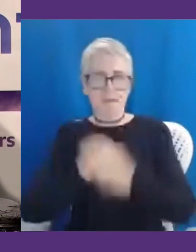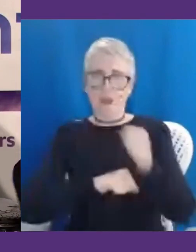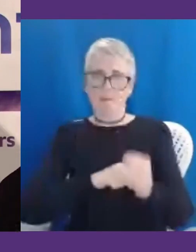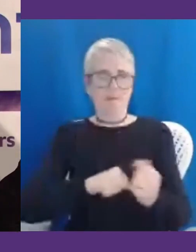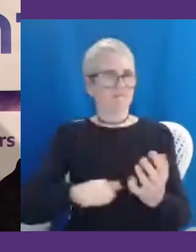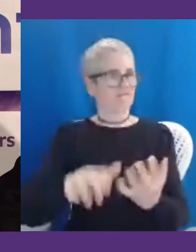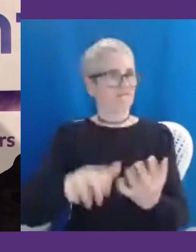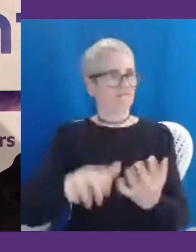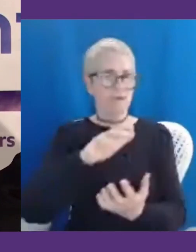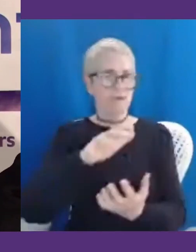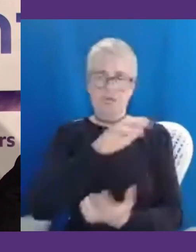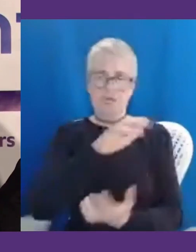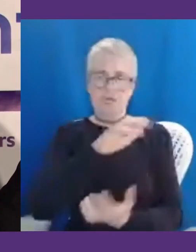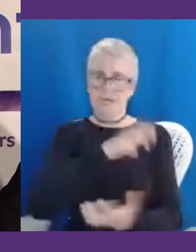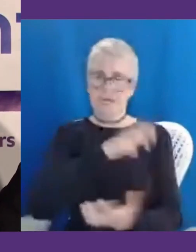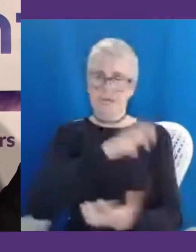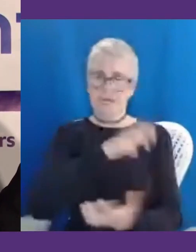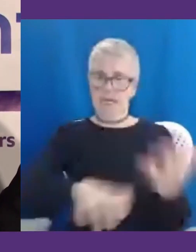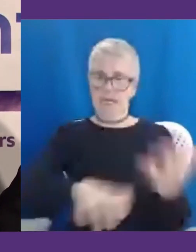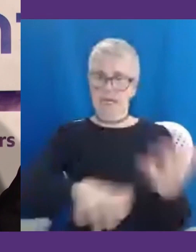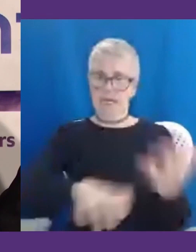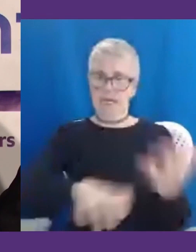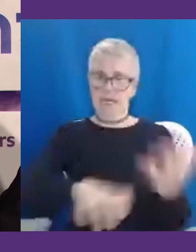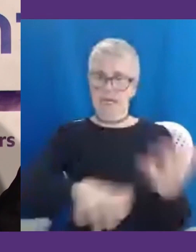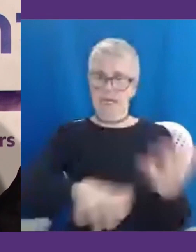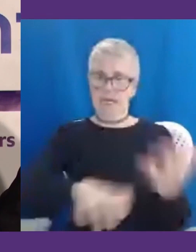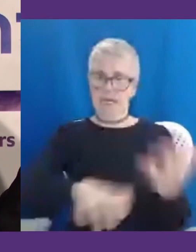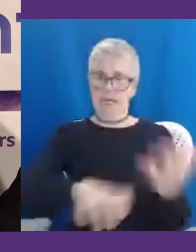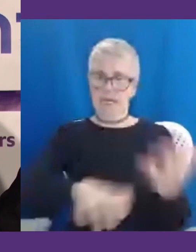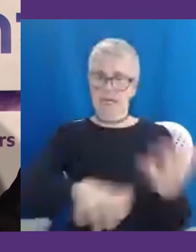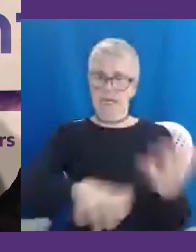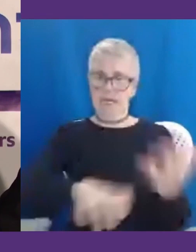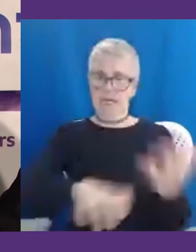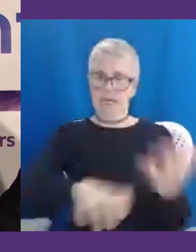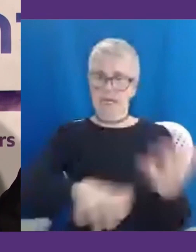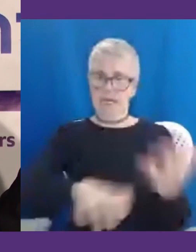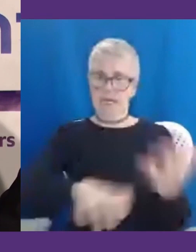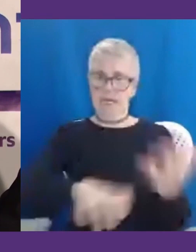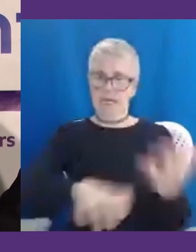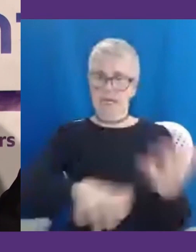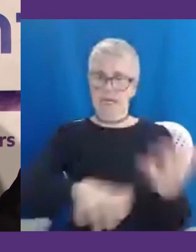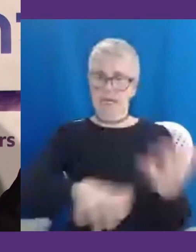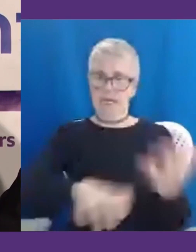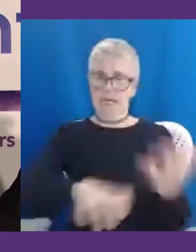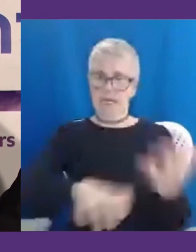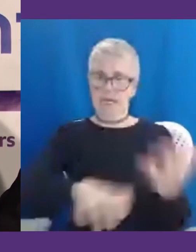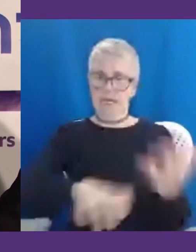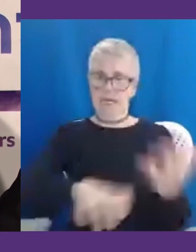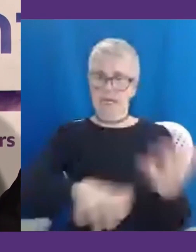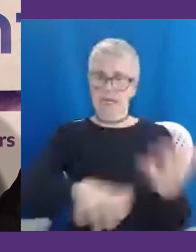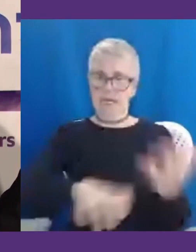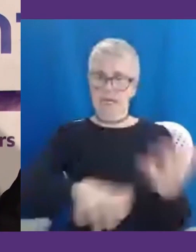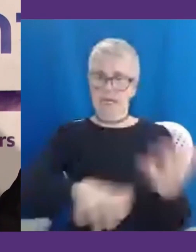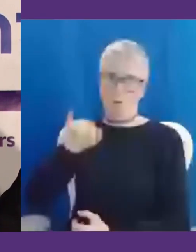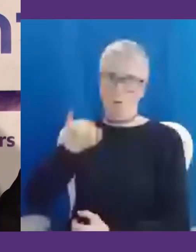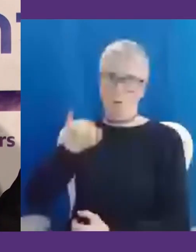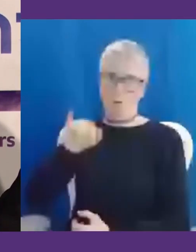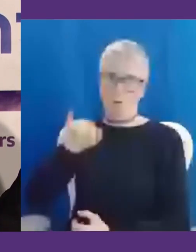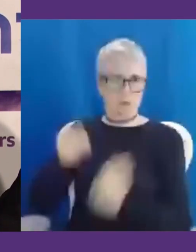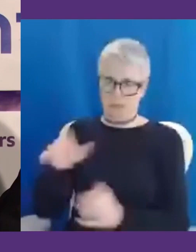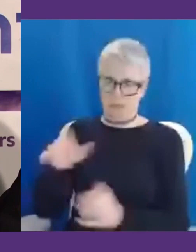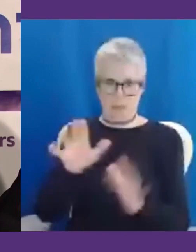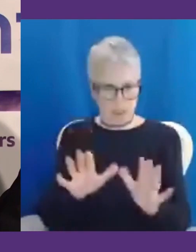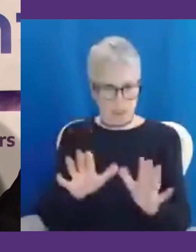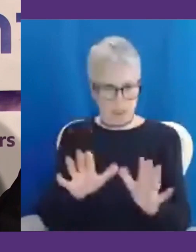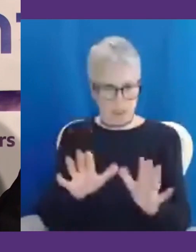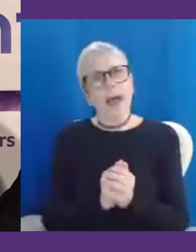well. But I think the audience that it was for, you've got to remember that there will be disabled people in the building,